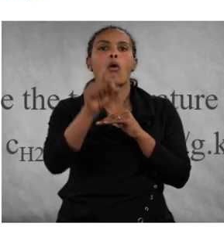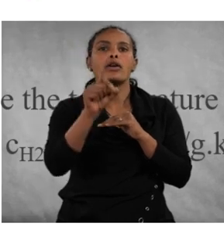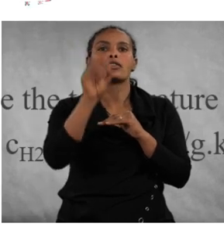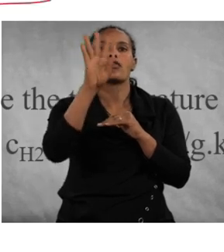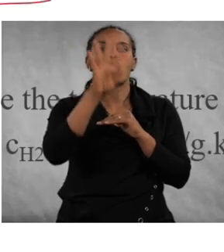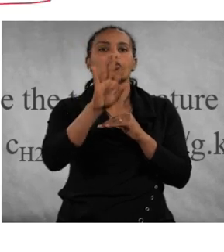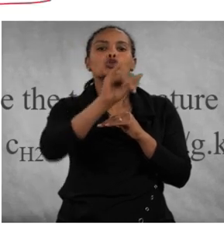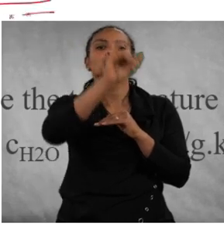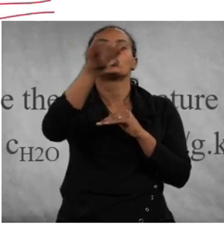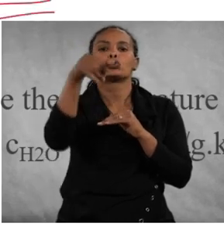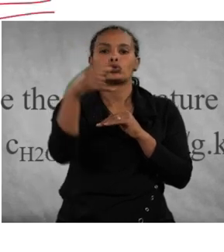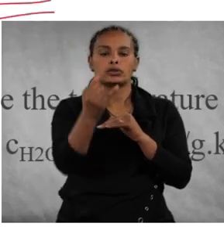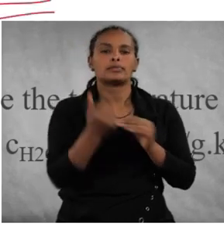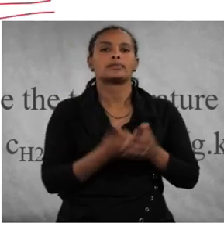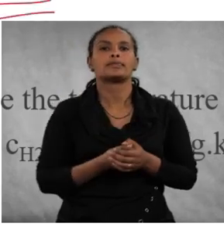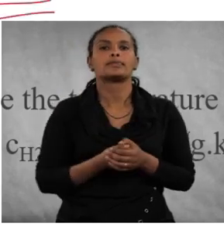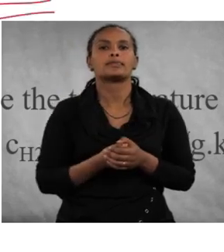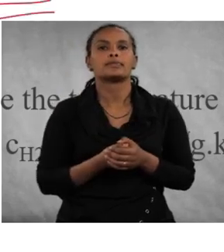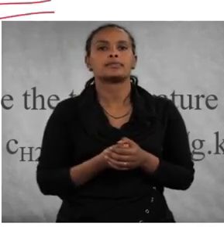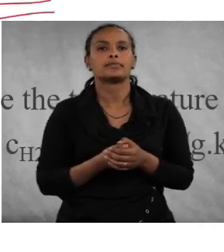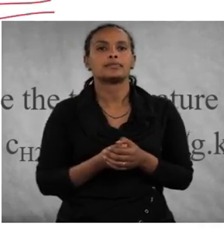418.4 joule.